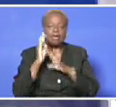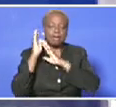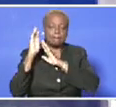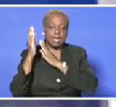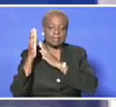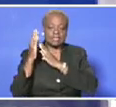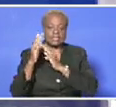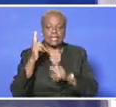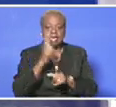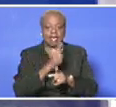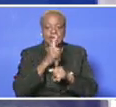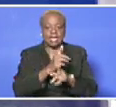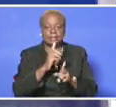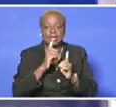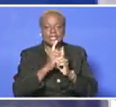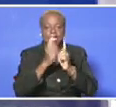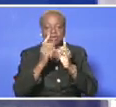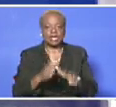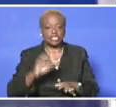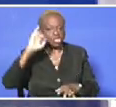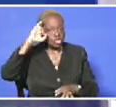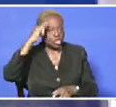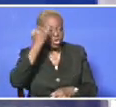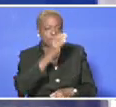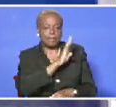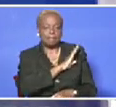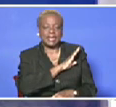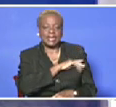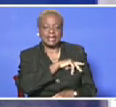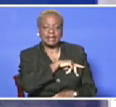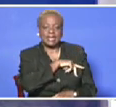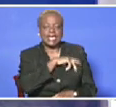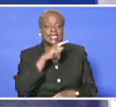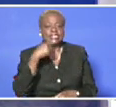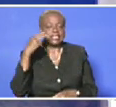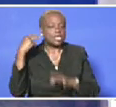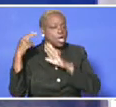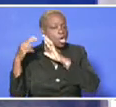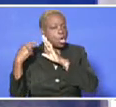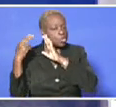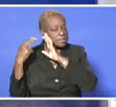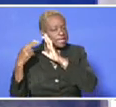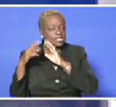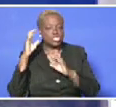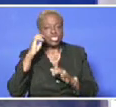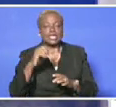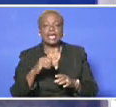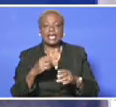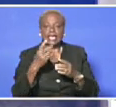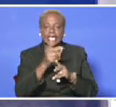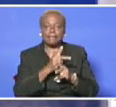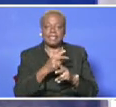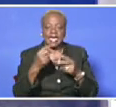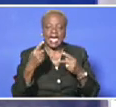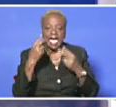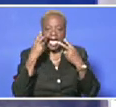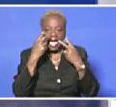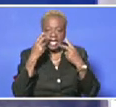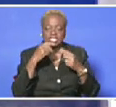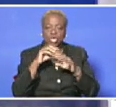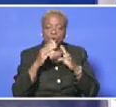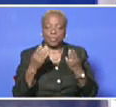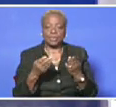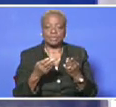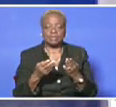Well, Labor Director John Pinder says hotel employees should keep a keen eye out for new opportunities in the industry as two major